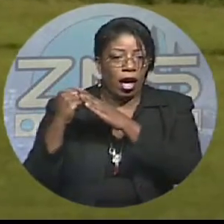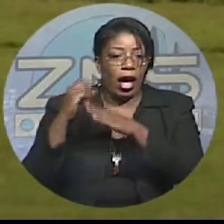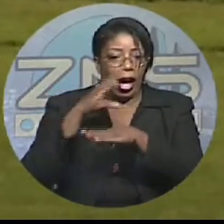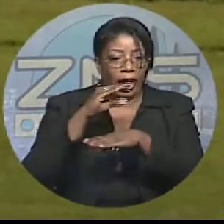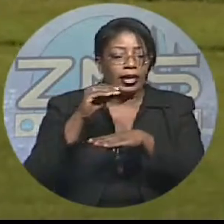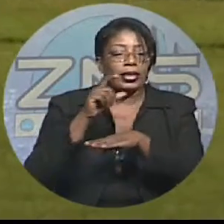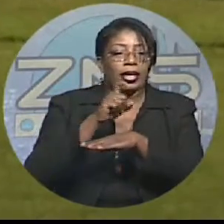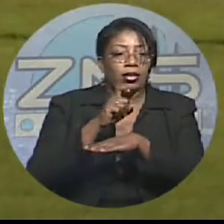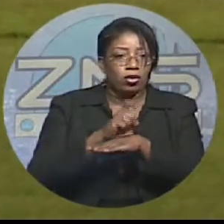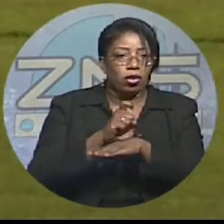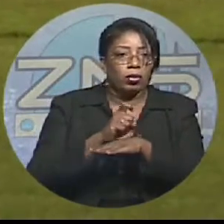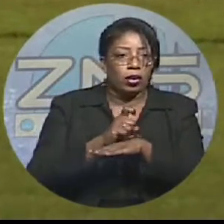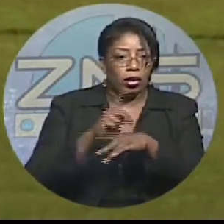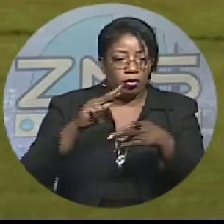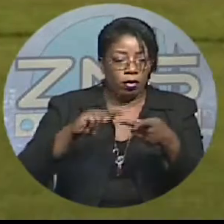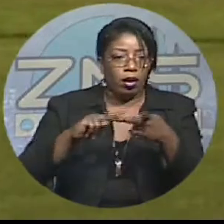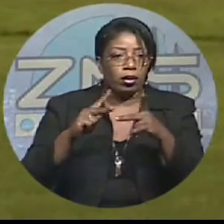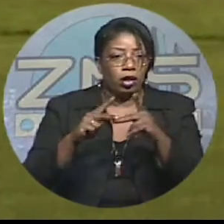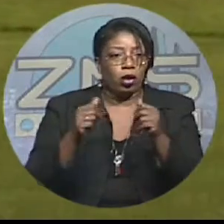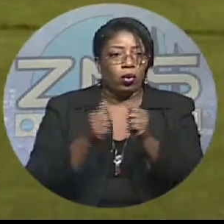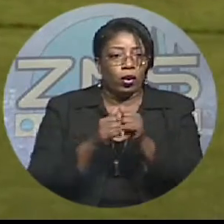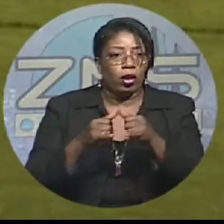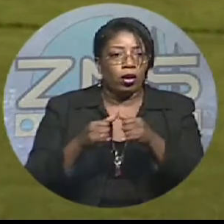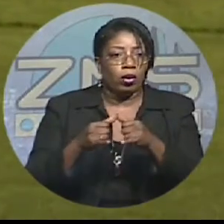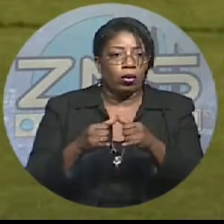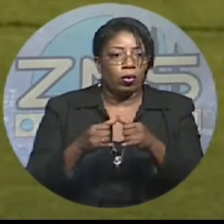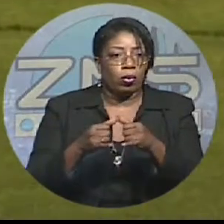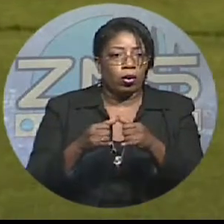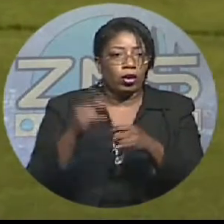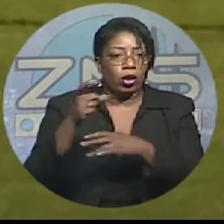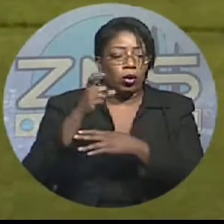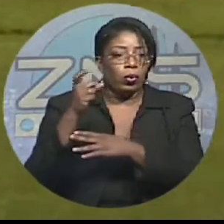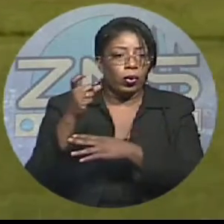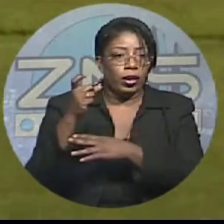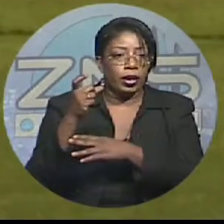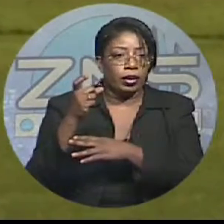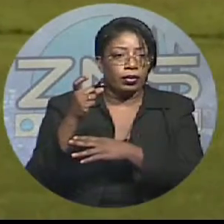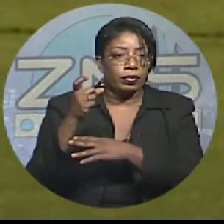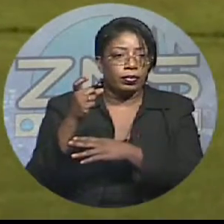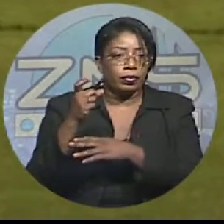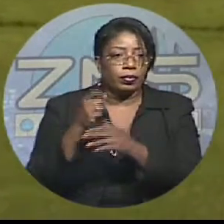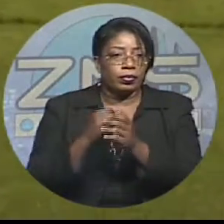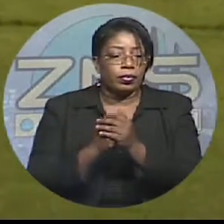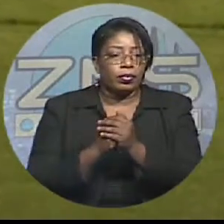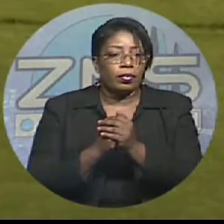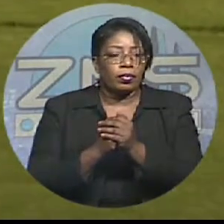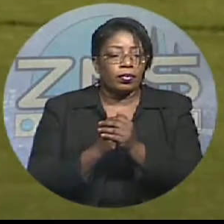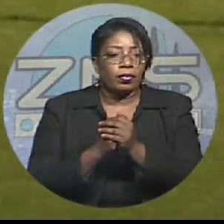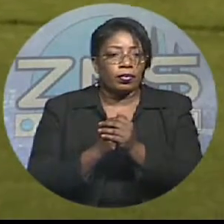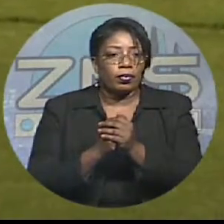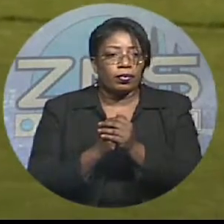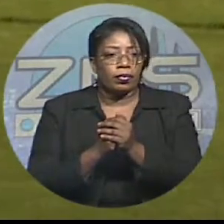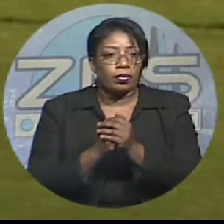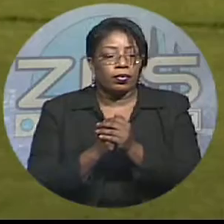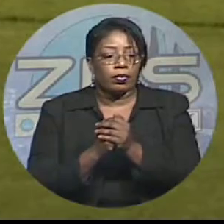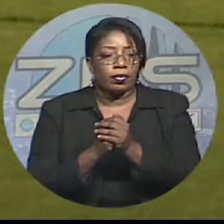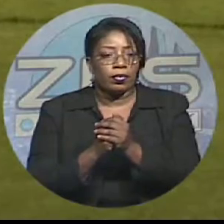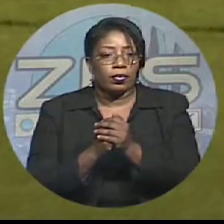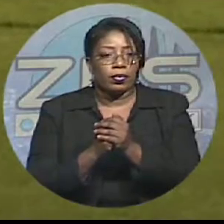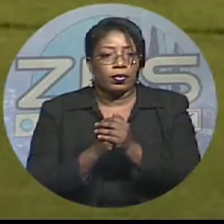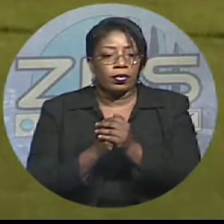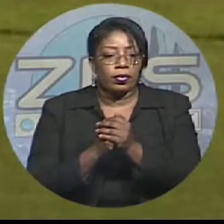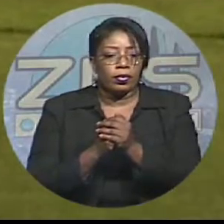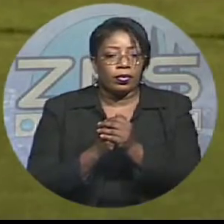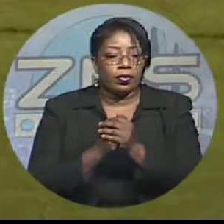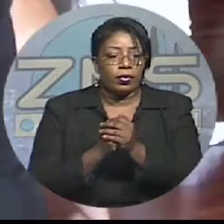that you can actually partner with award-winning, very credible sort of entities. So